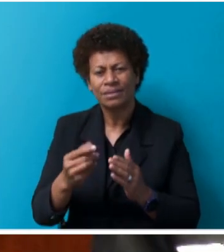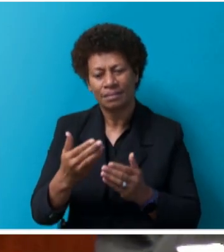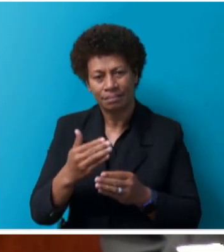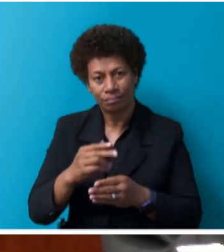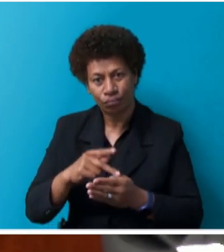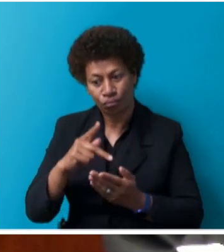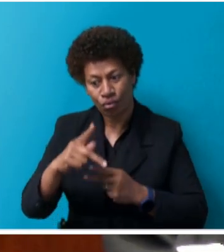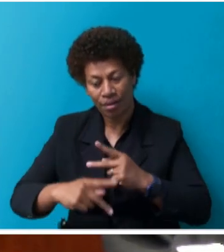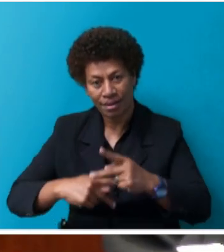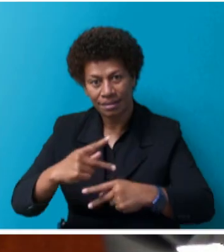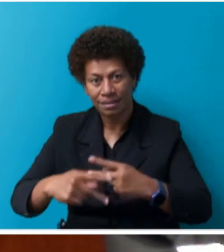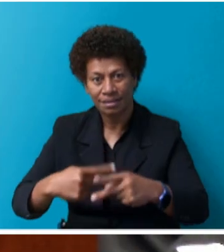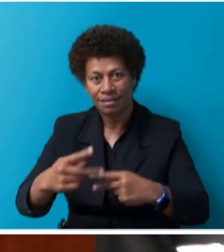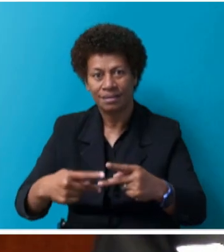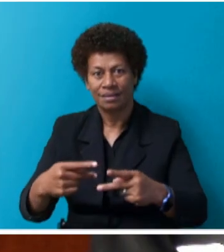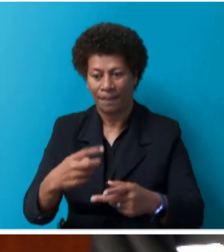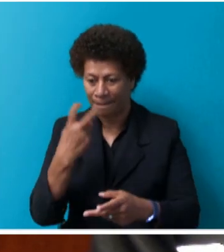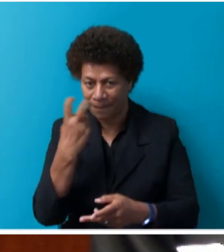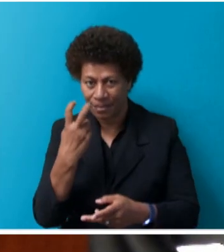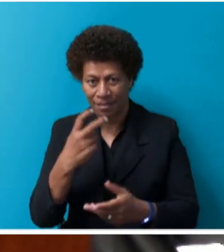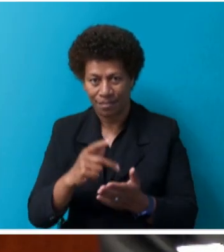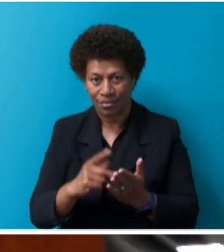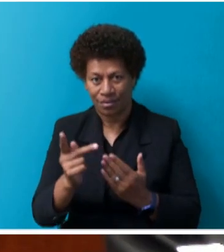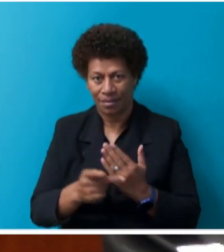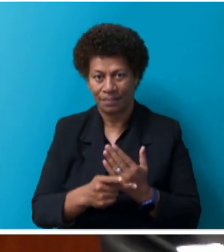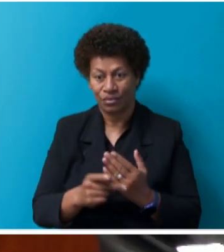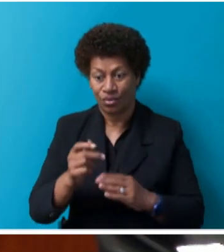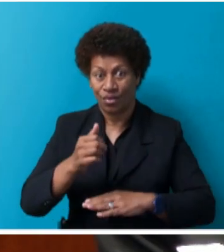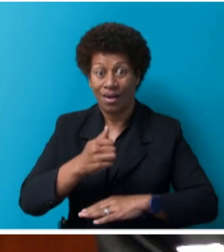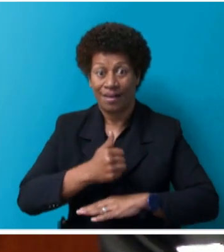progress. Mr. Speaker, WENAP is our government's commitment to